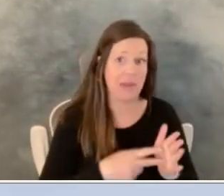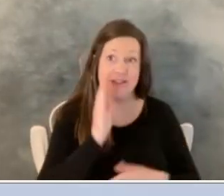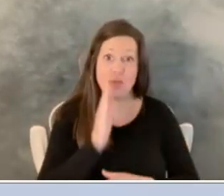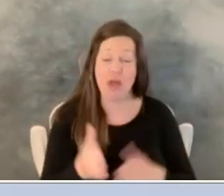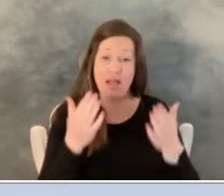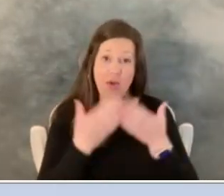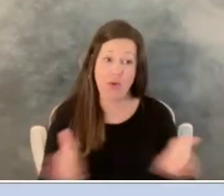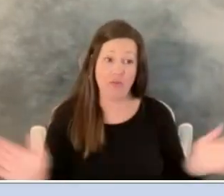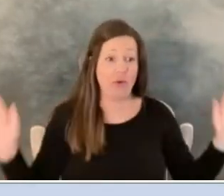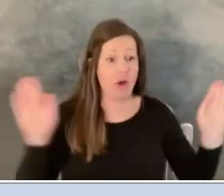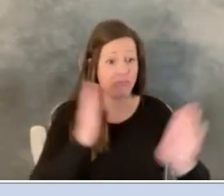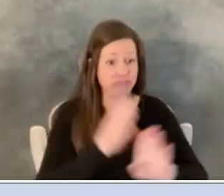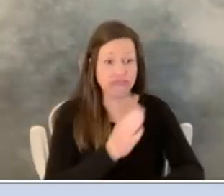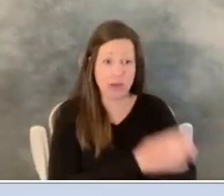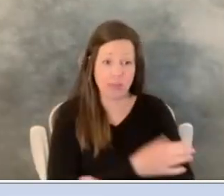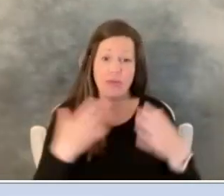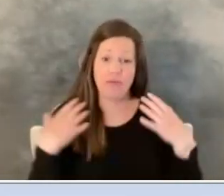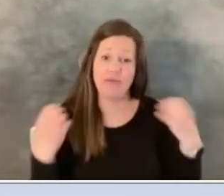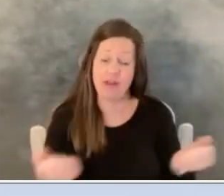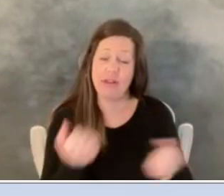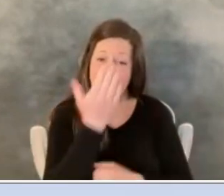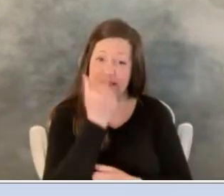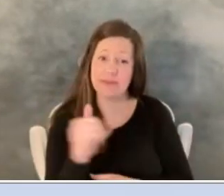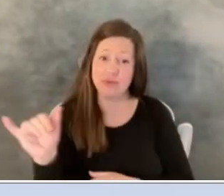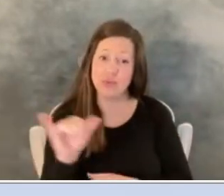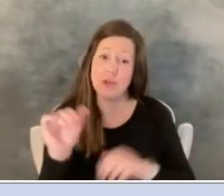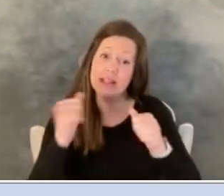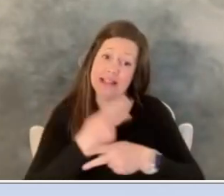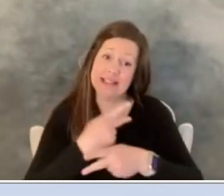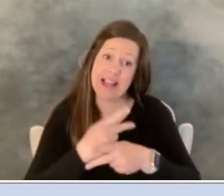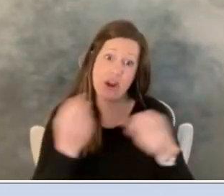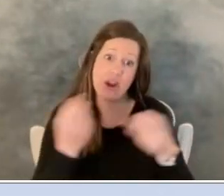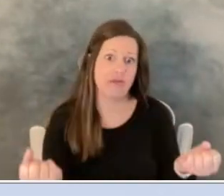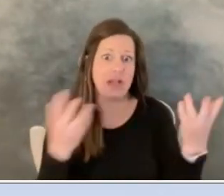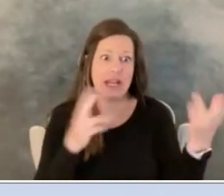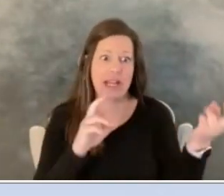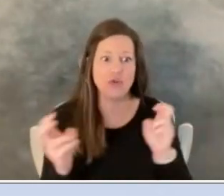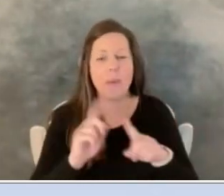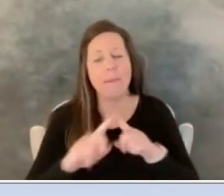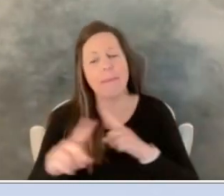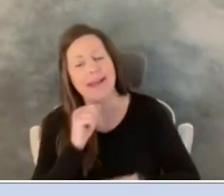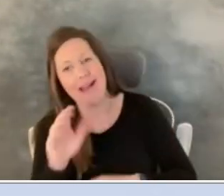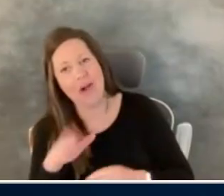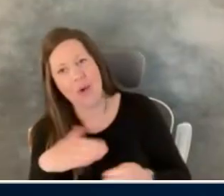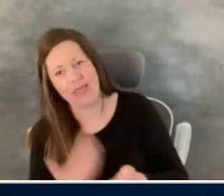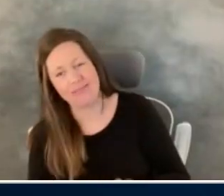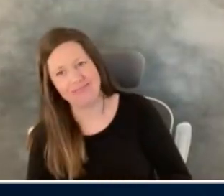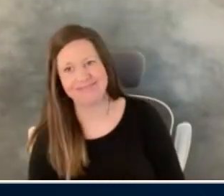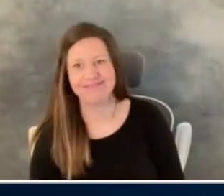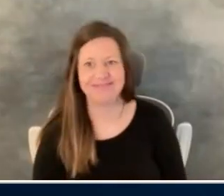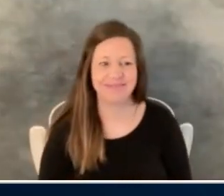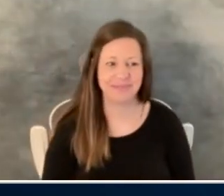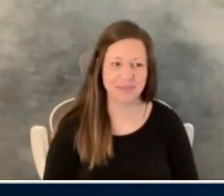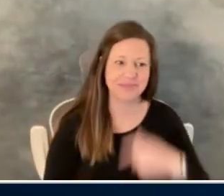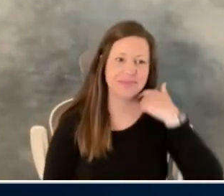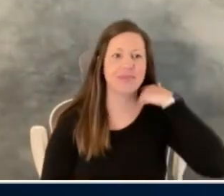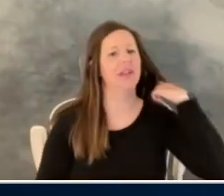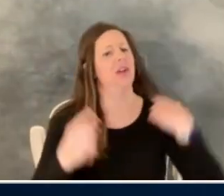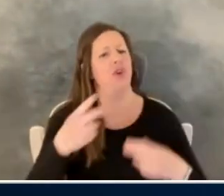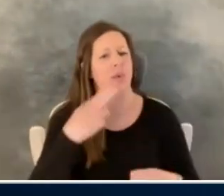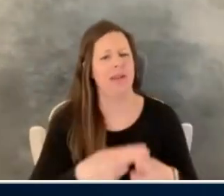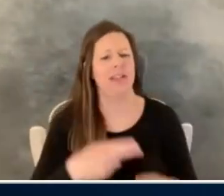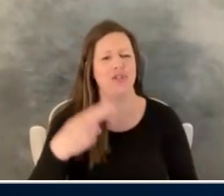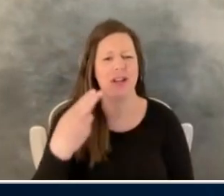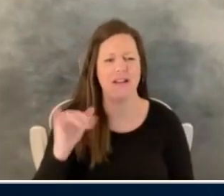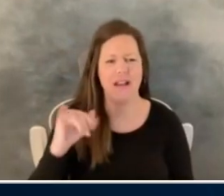health and sleeping better. And it can take care of a lot of sleep issues, but not all of them. You mentioned hypersomnia. Can you explain